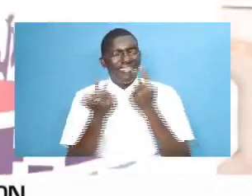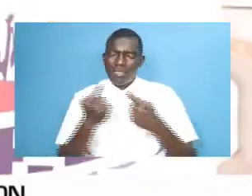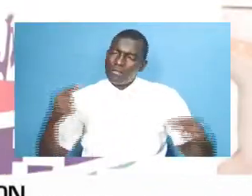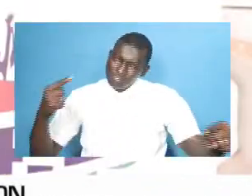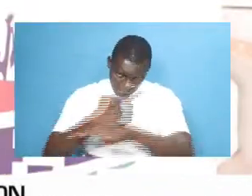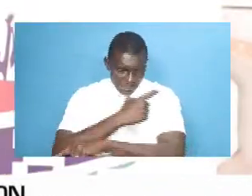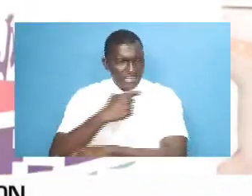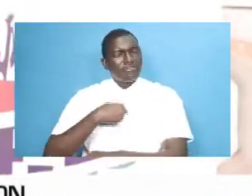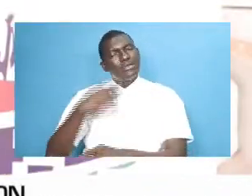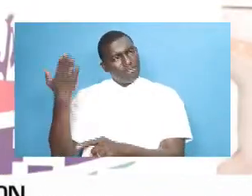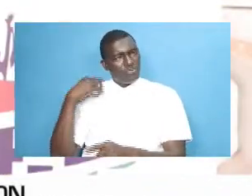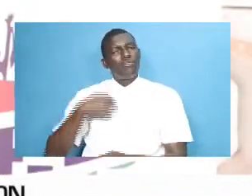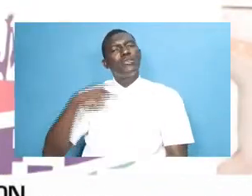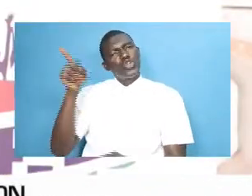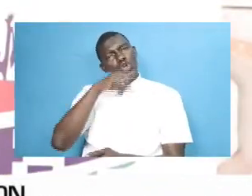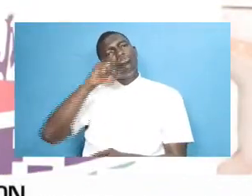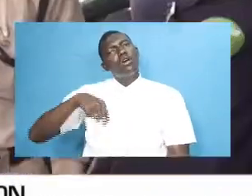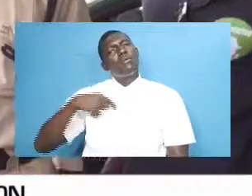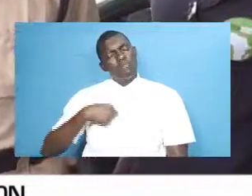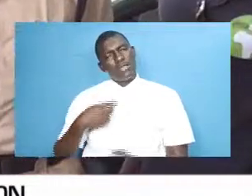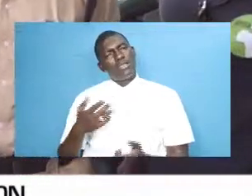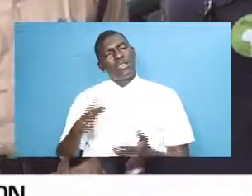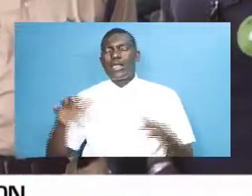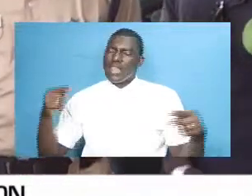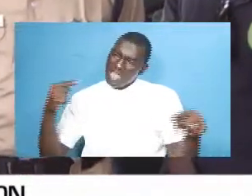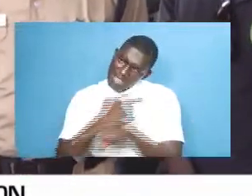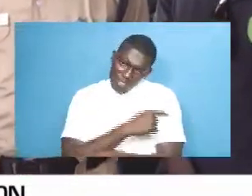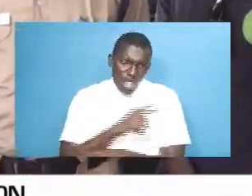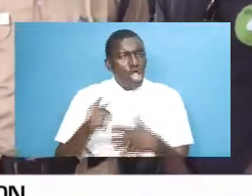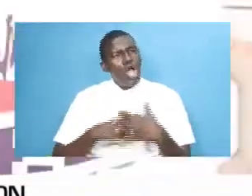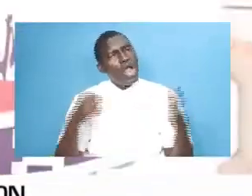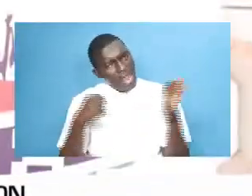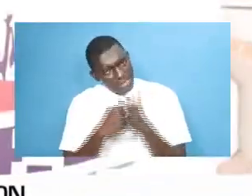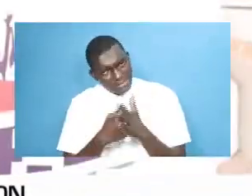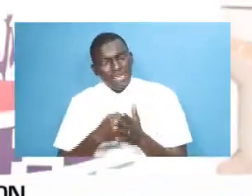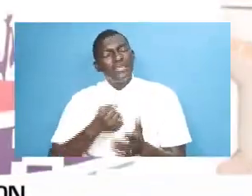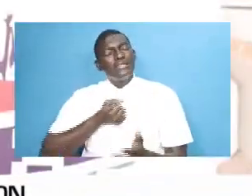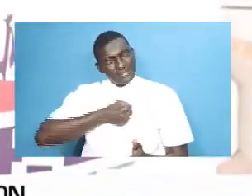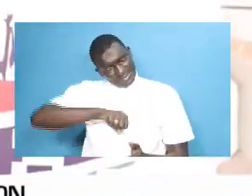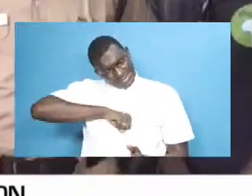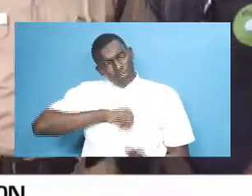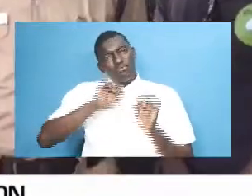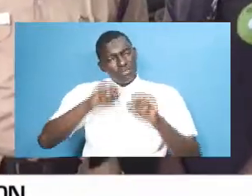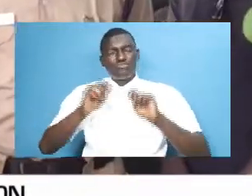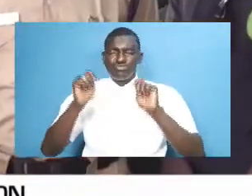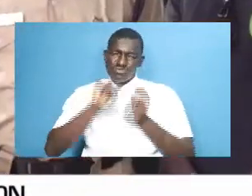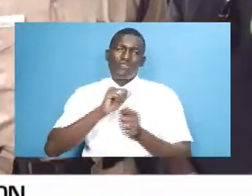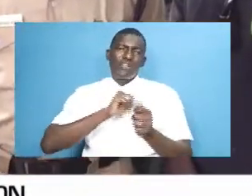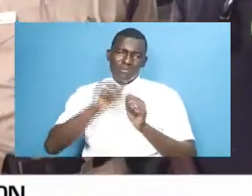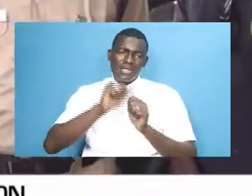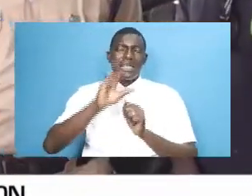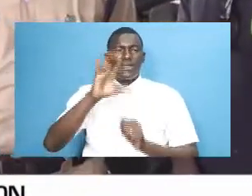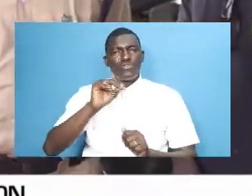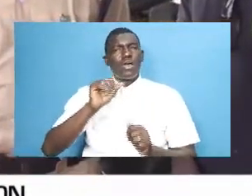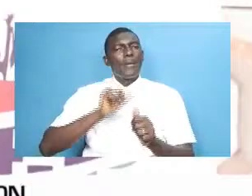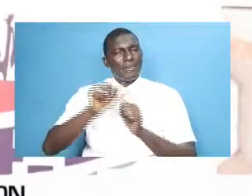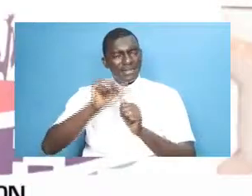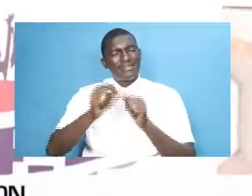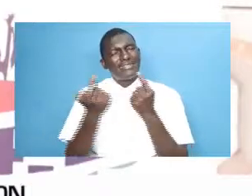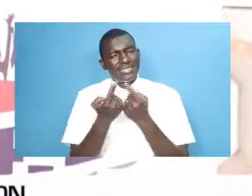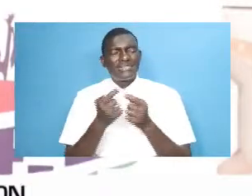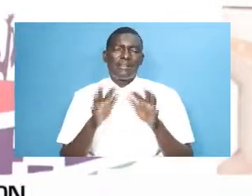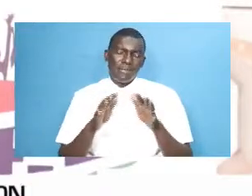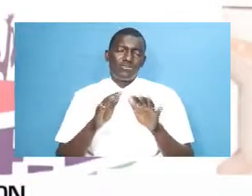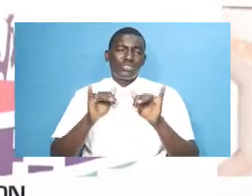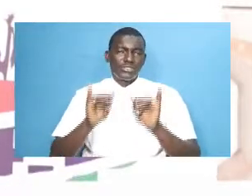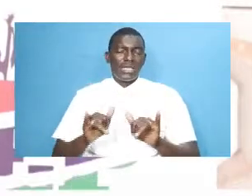mistake or accident one made. He or she can change for the better and do greater things that will remain